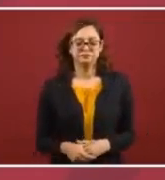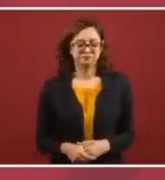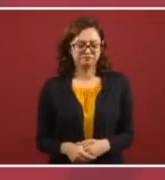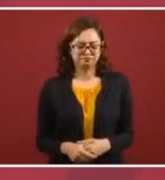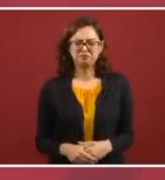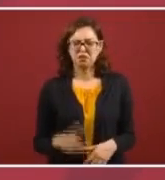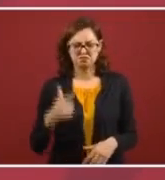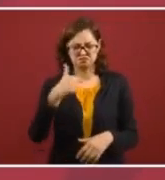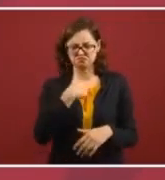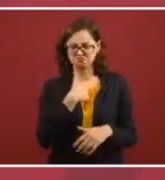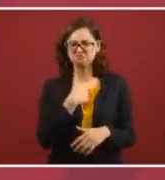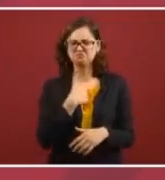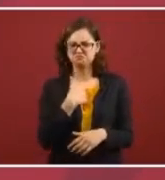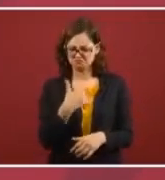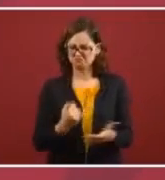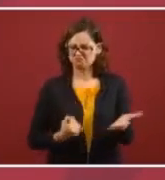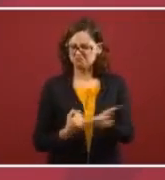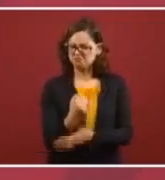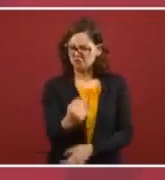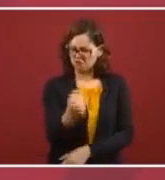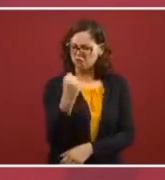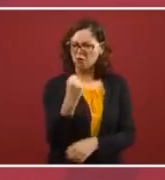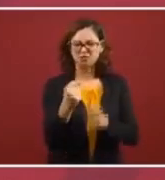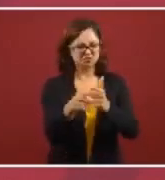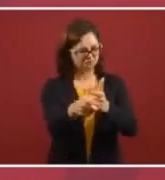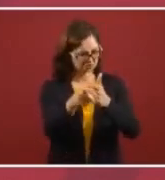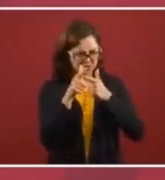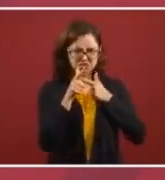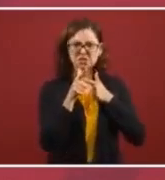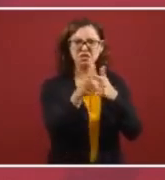if we continued with their operation style.